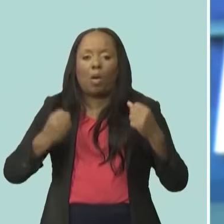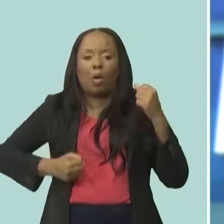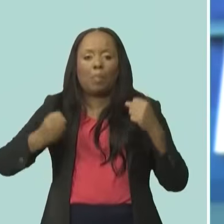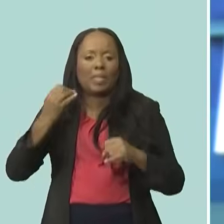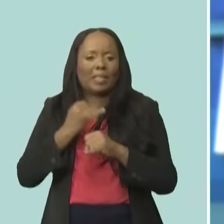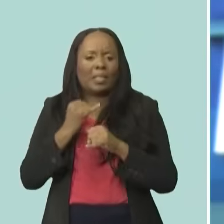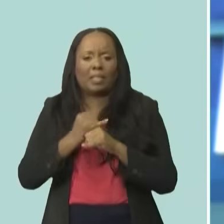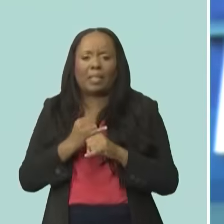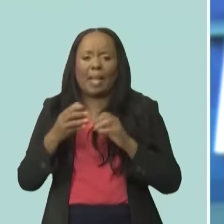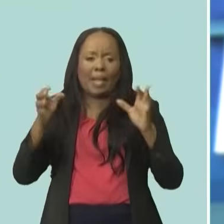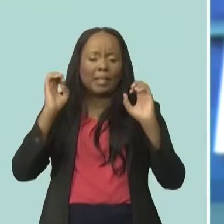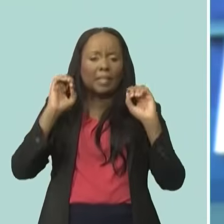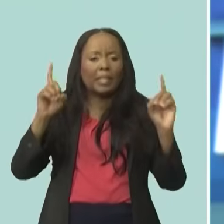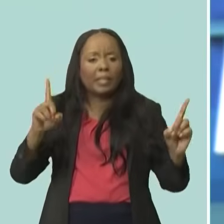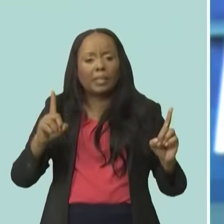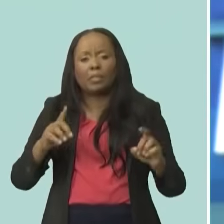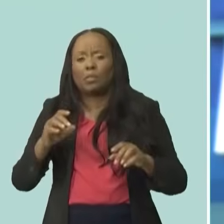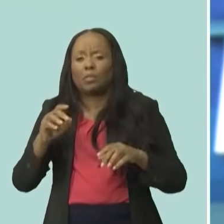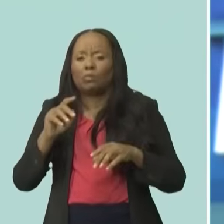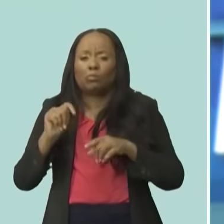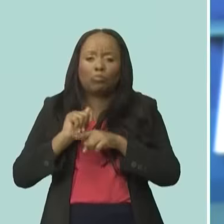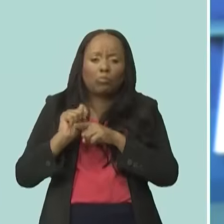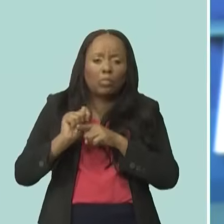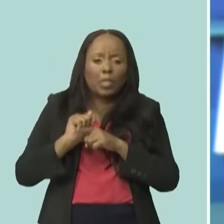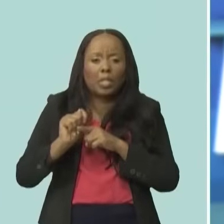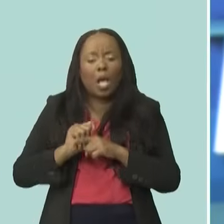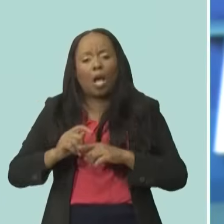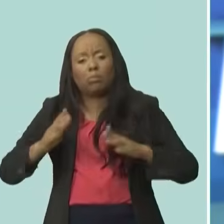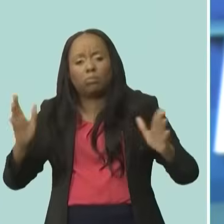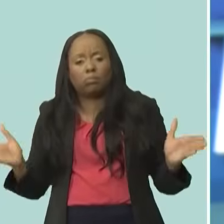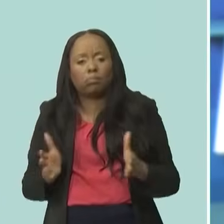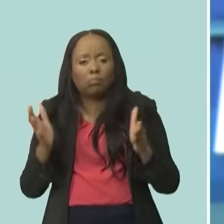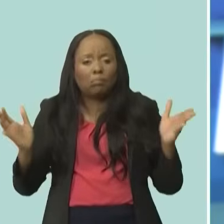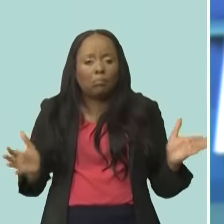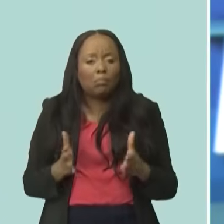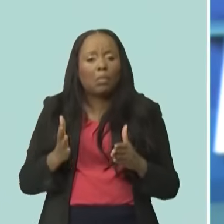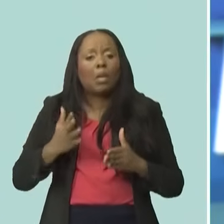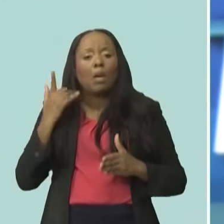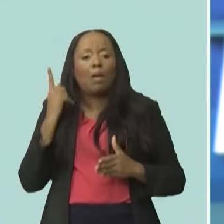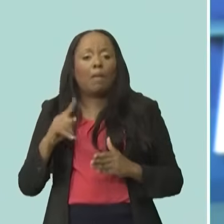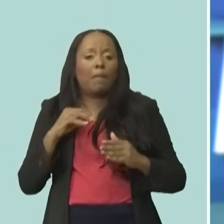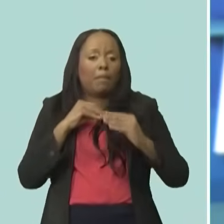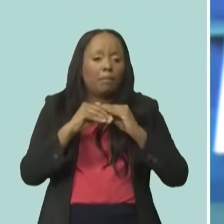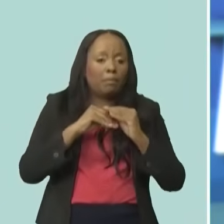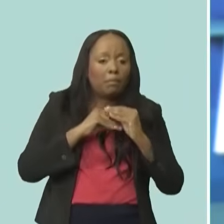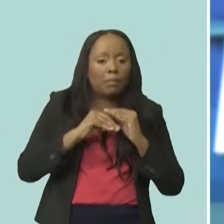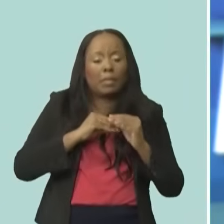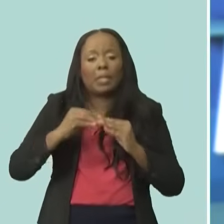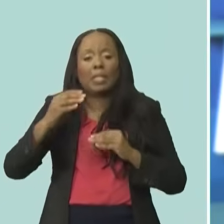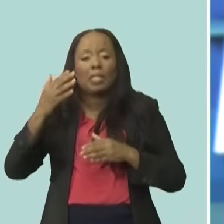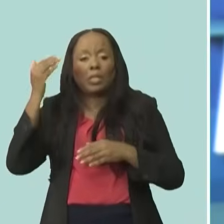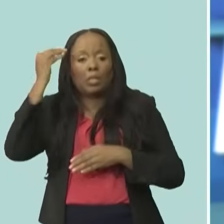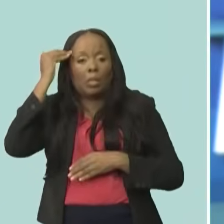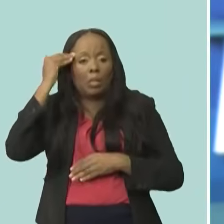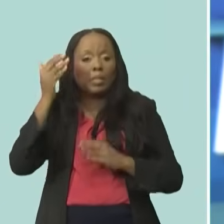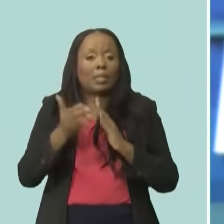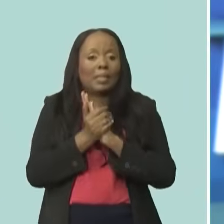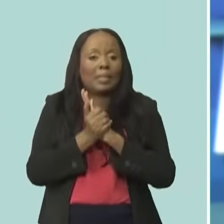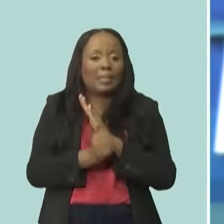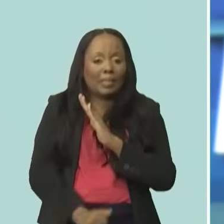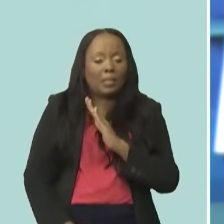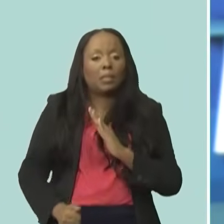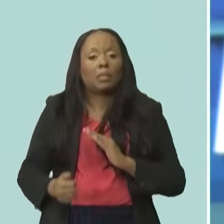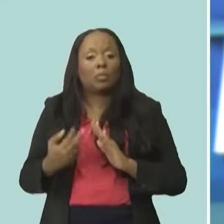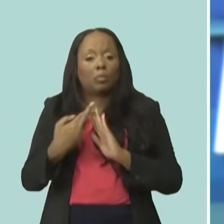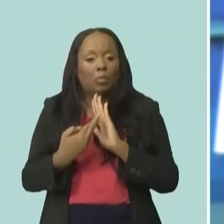credential requirements that are driven by the industry through the automotive collision repair industry knowledge and skills protocols.